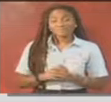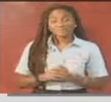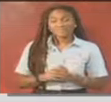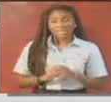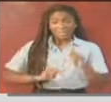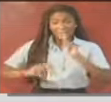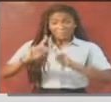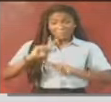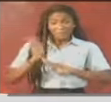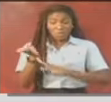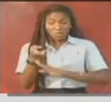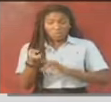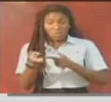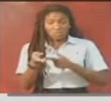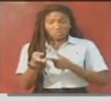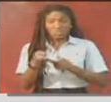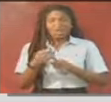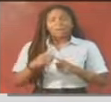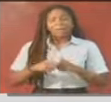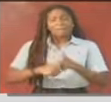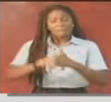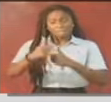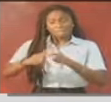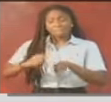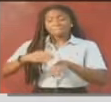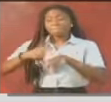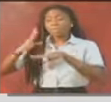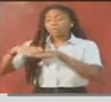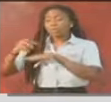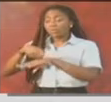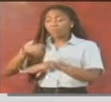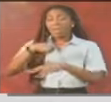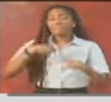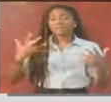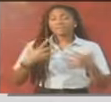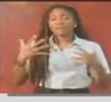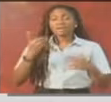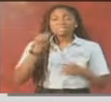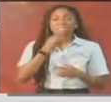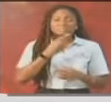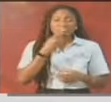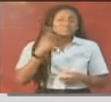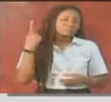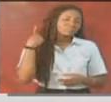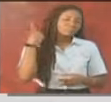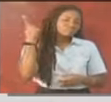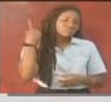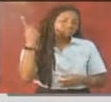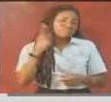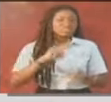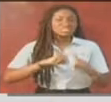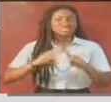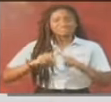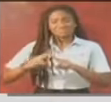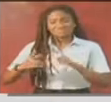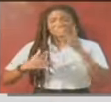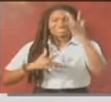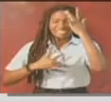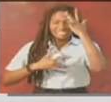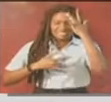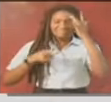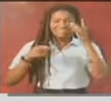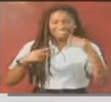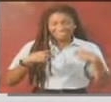had pre-existing conditions, chronic conditions, which included hypertension, diabetes, in